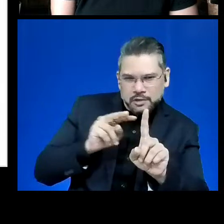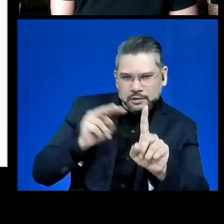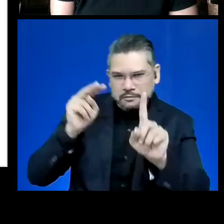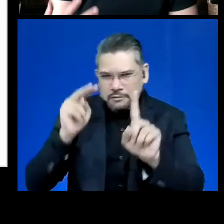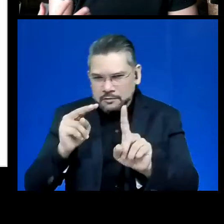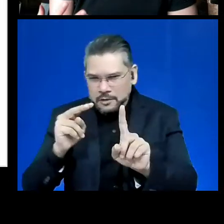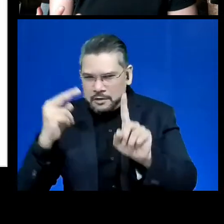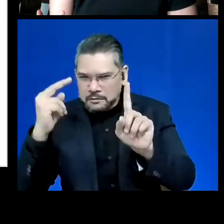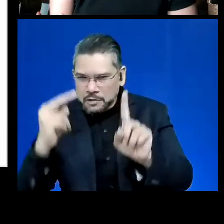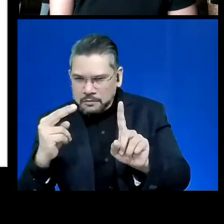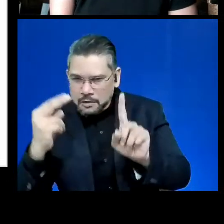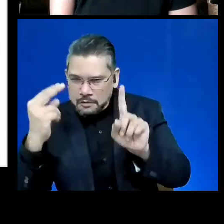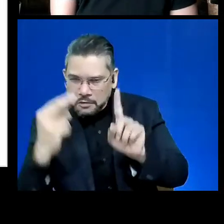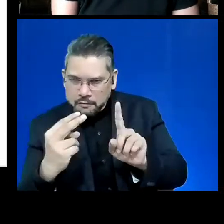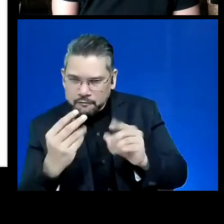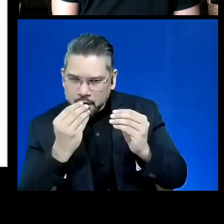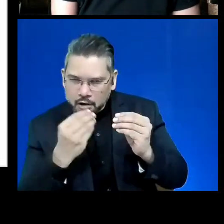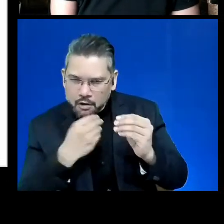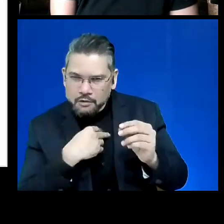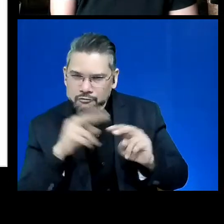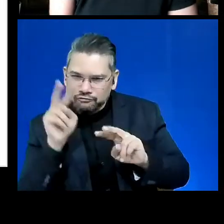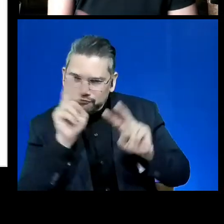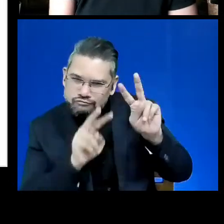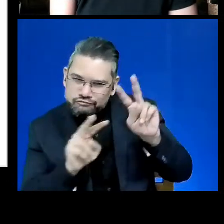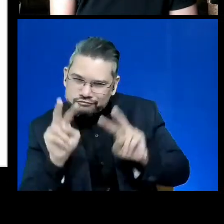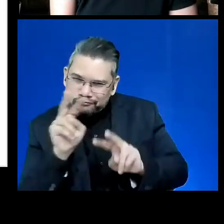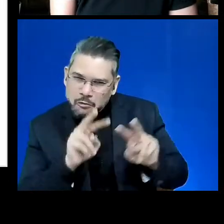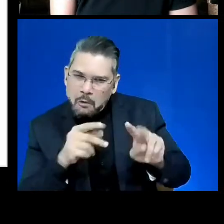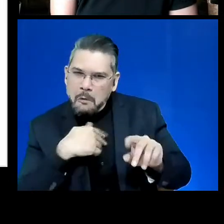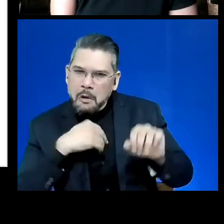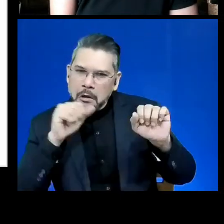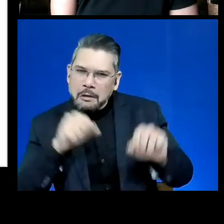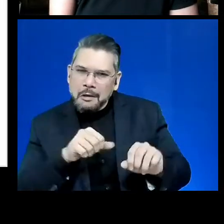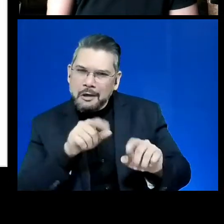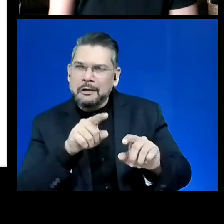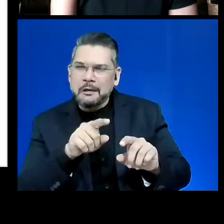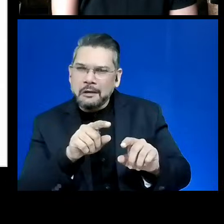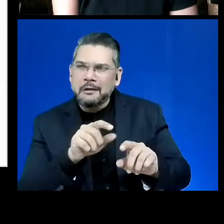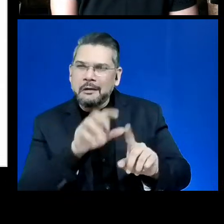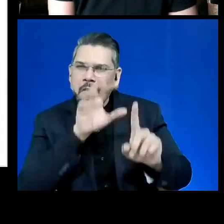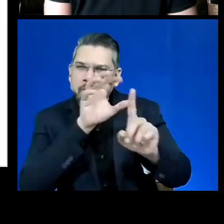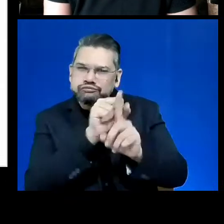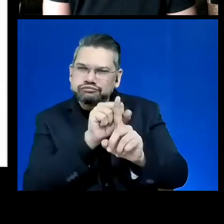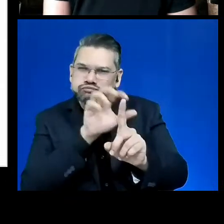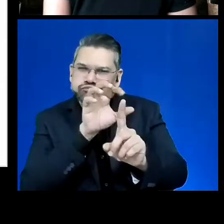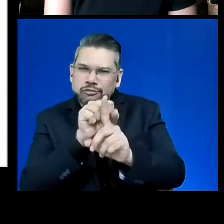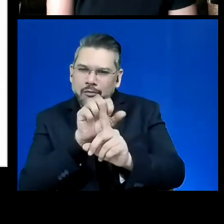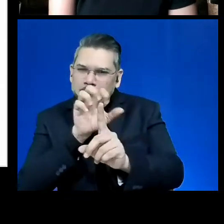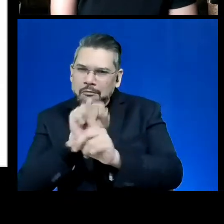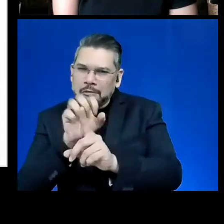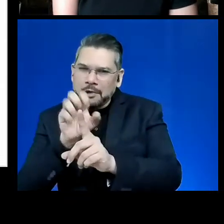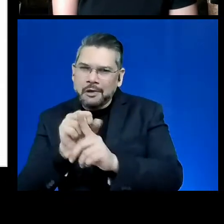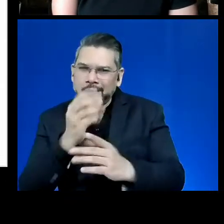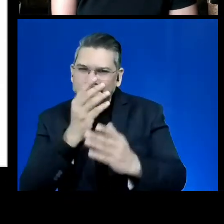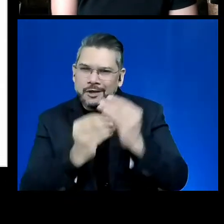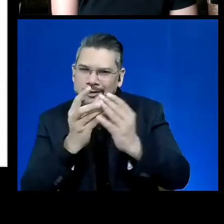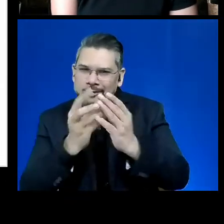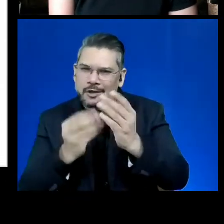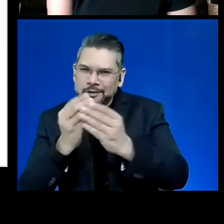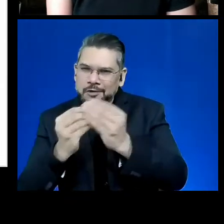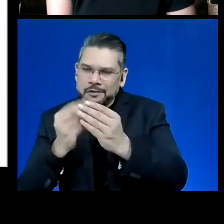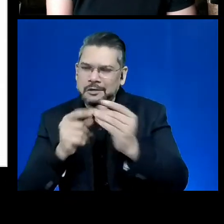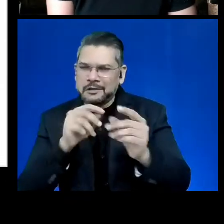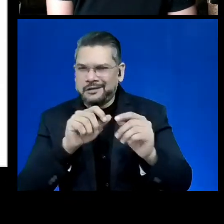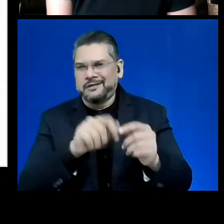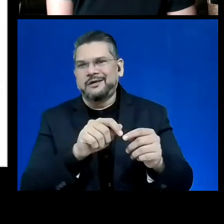that are broken or that weren't coded properly that you can fix, before you even launch your website. And we